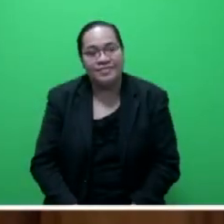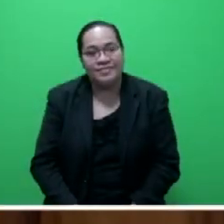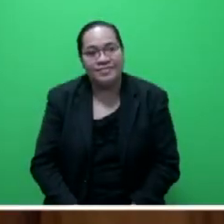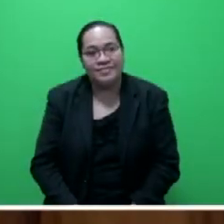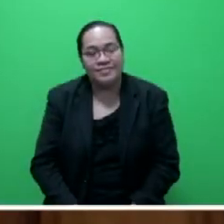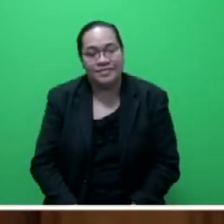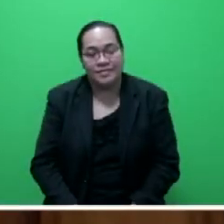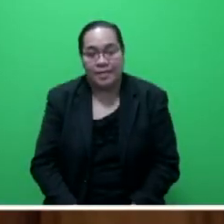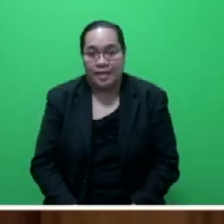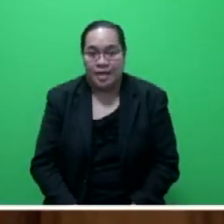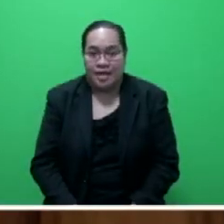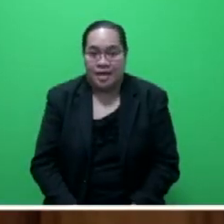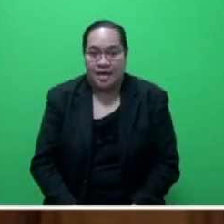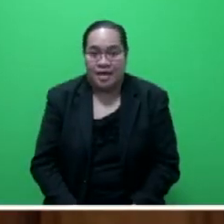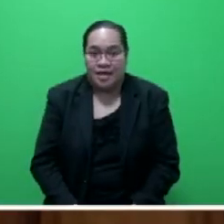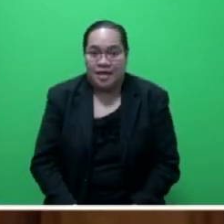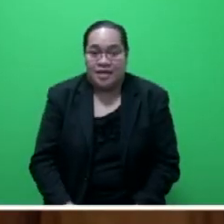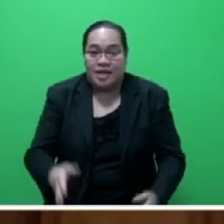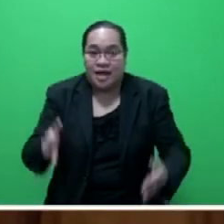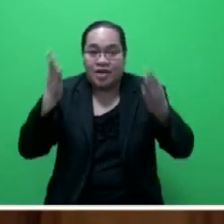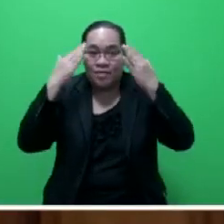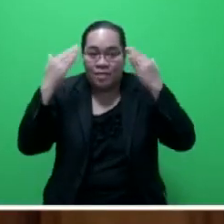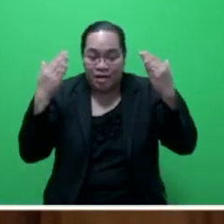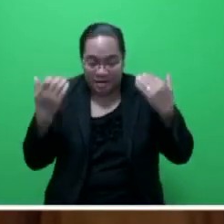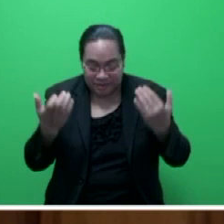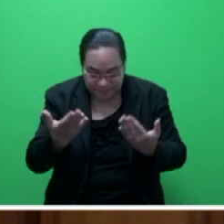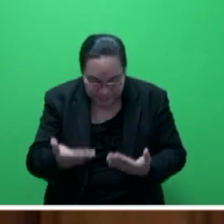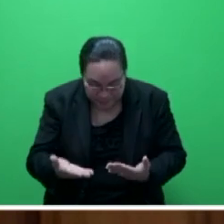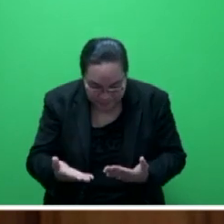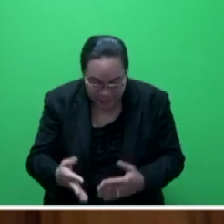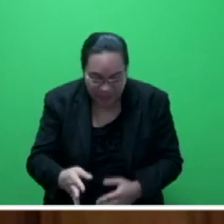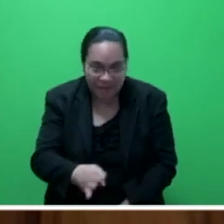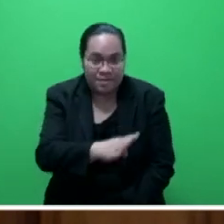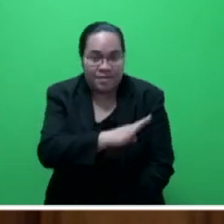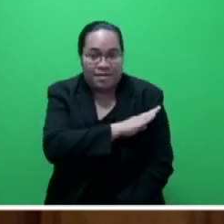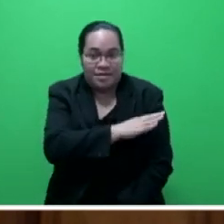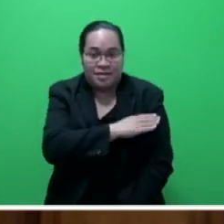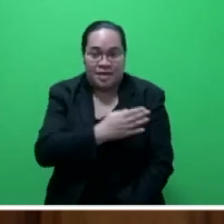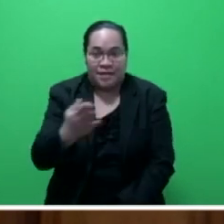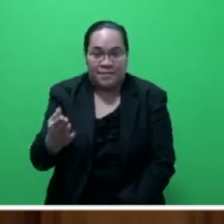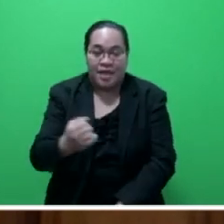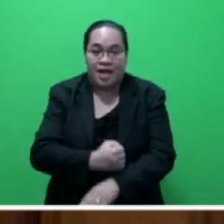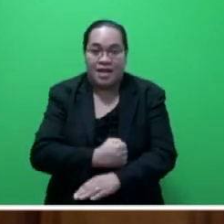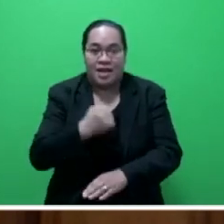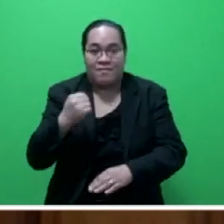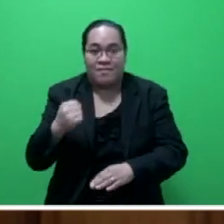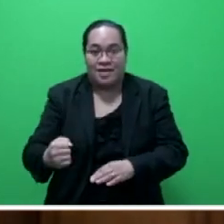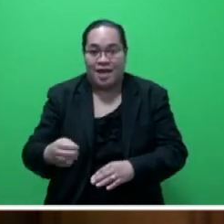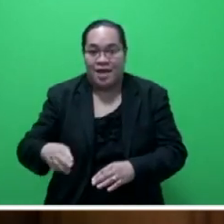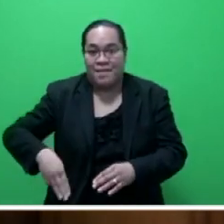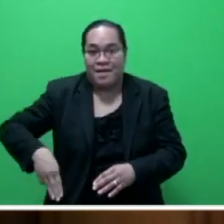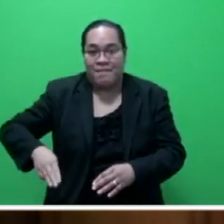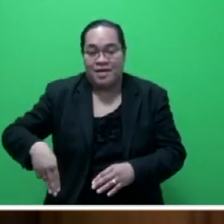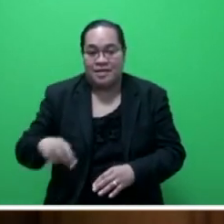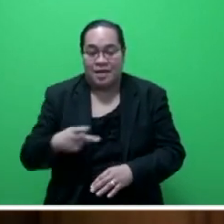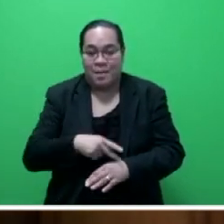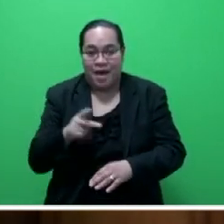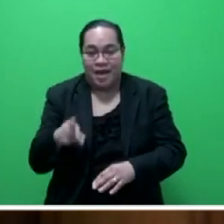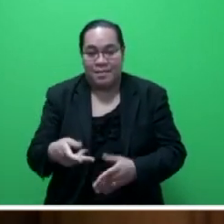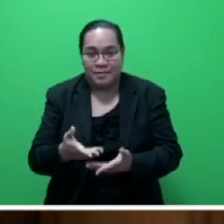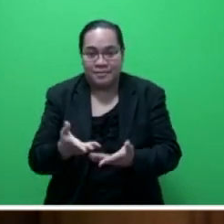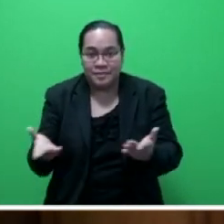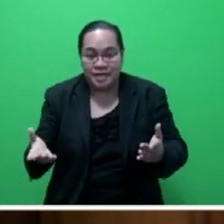the Honourable Speaker, Honourable Prime Minister, and Honourable Government Members of Parliament, Honourable Members of